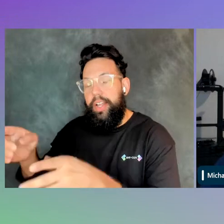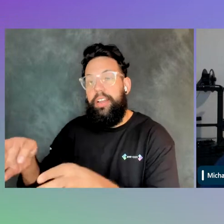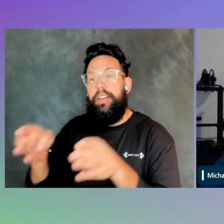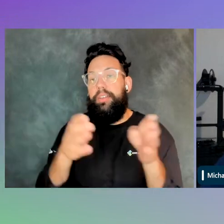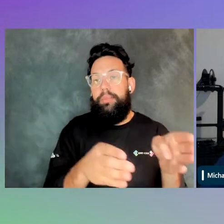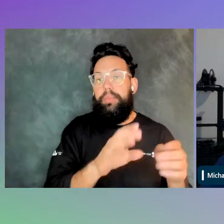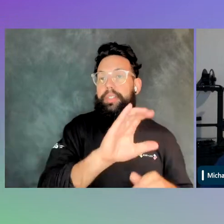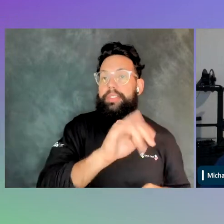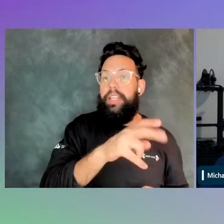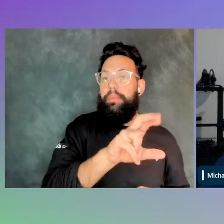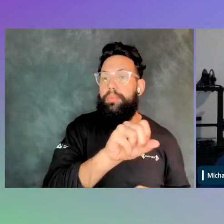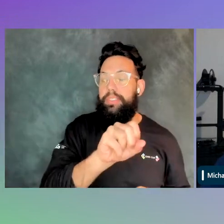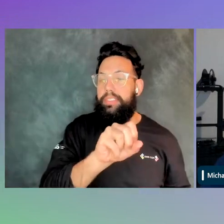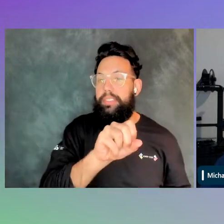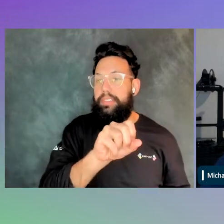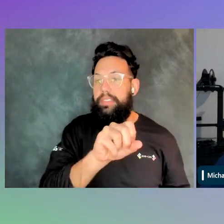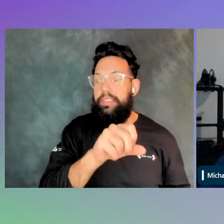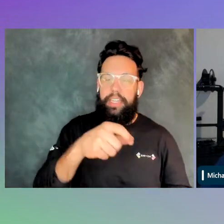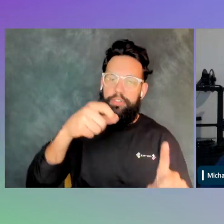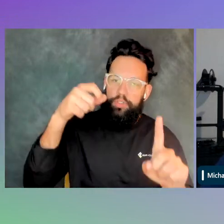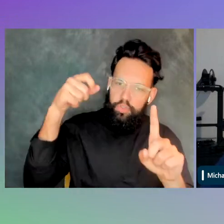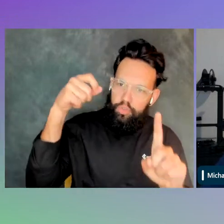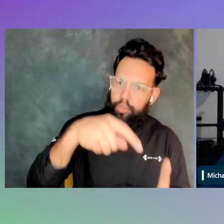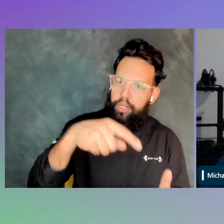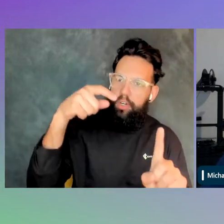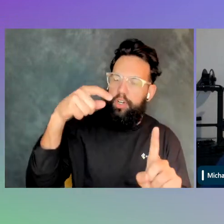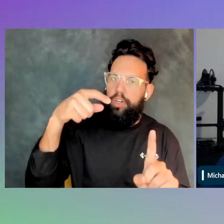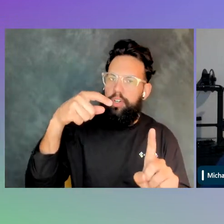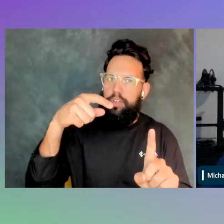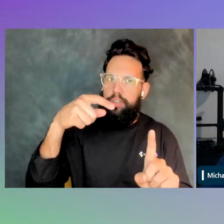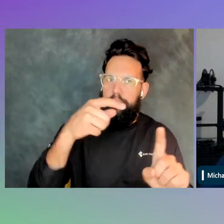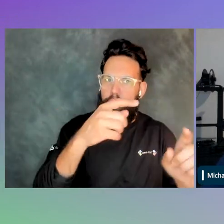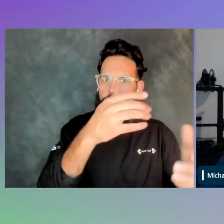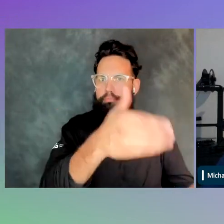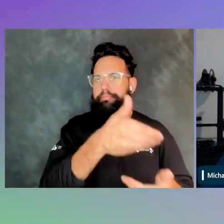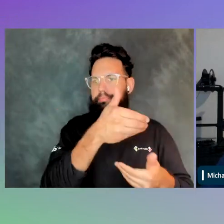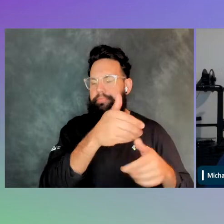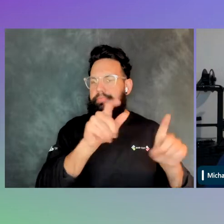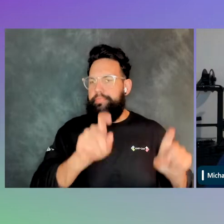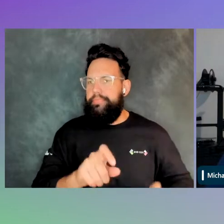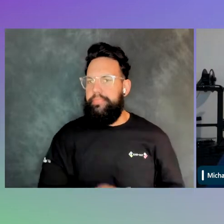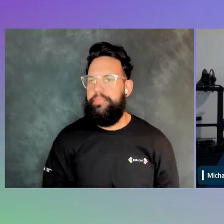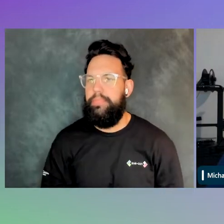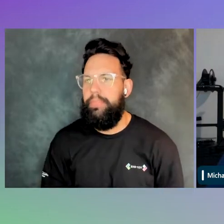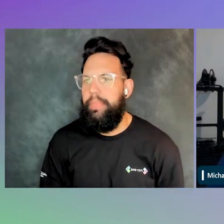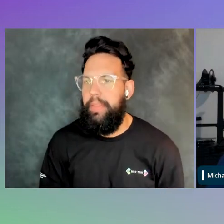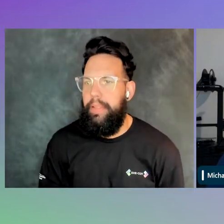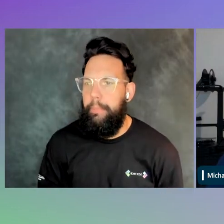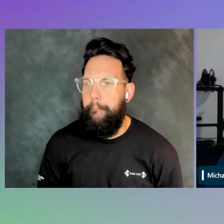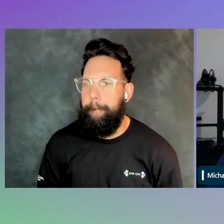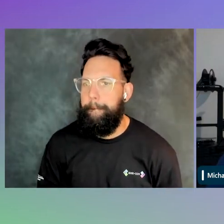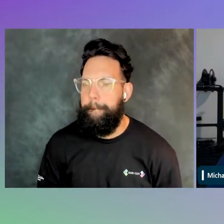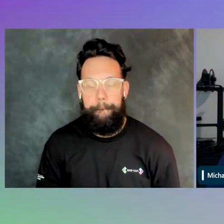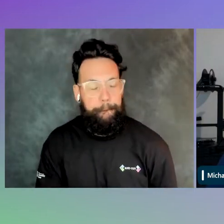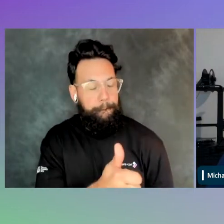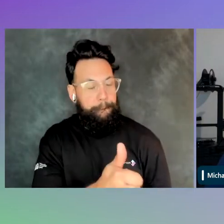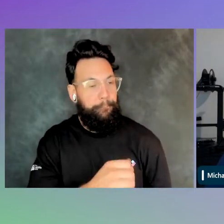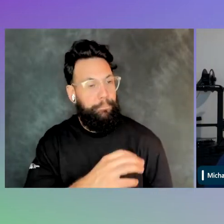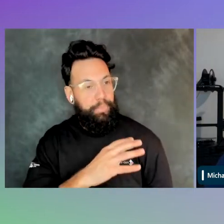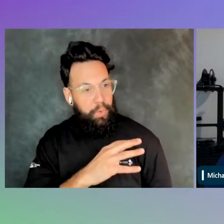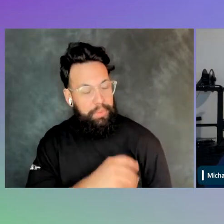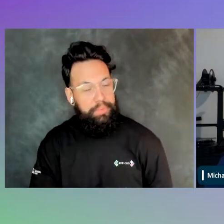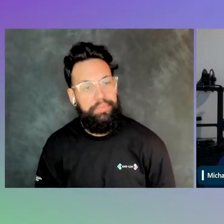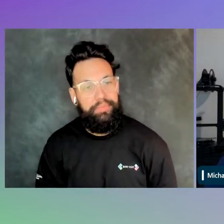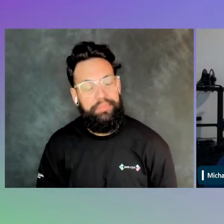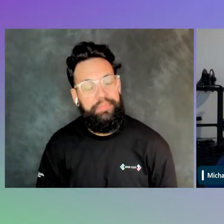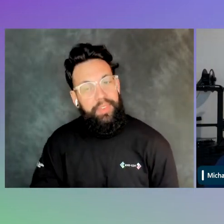the observation, triggering the accessibility check itself. Yes. Cool. Another one